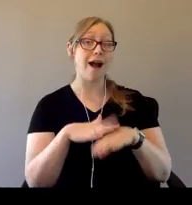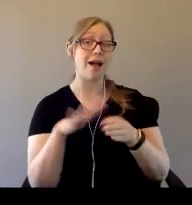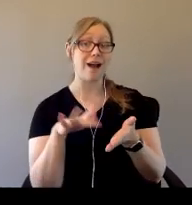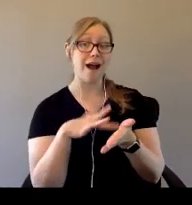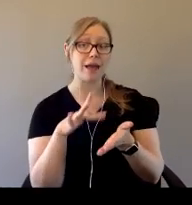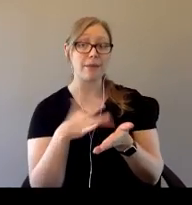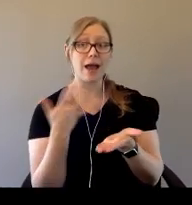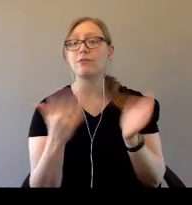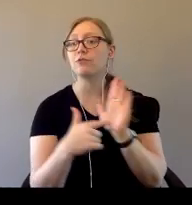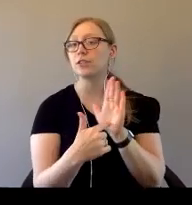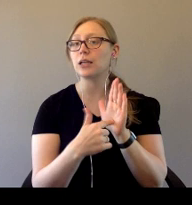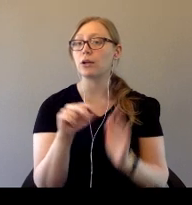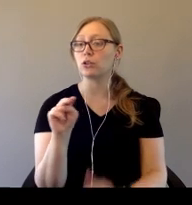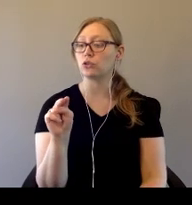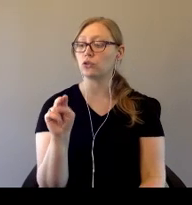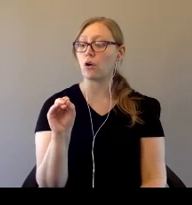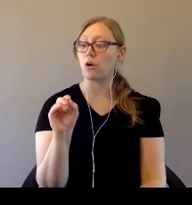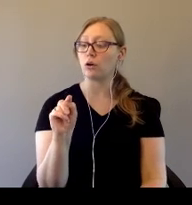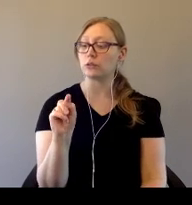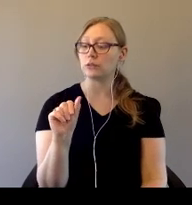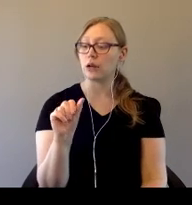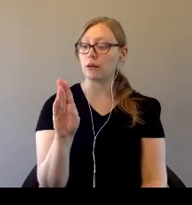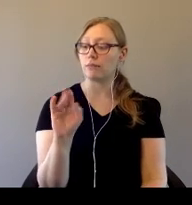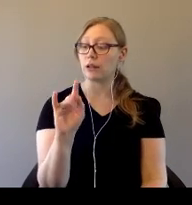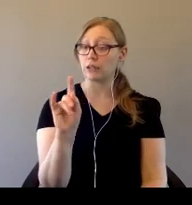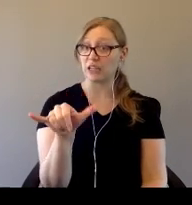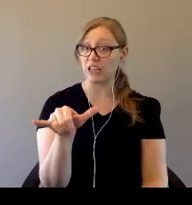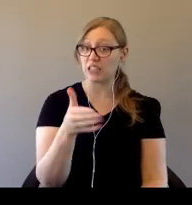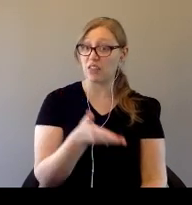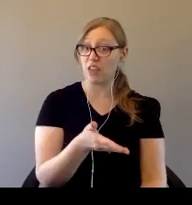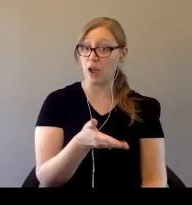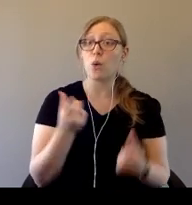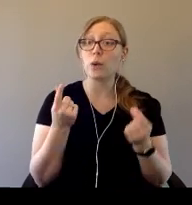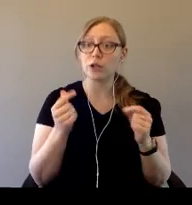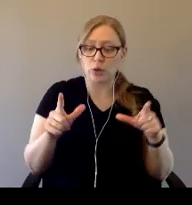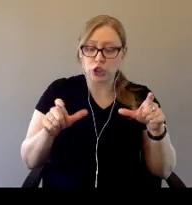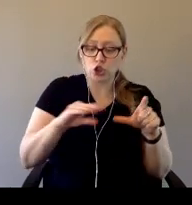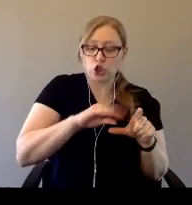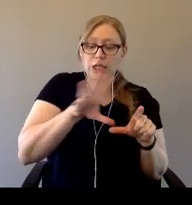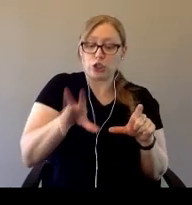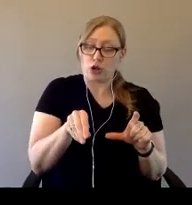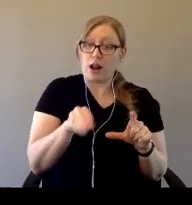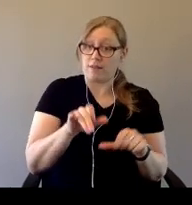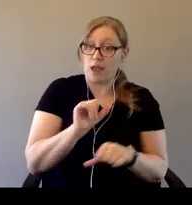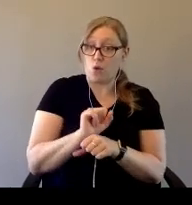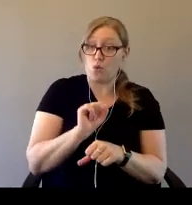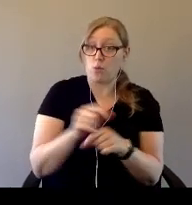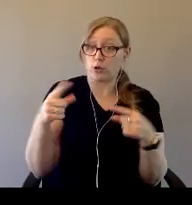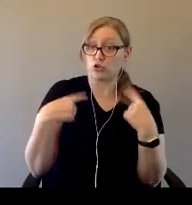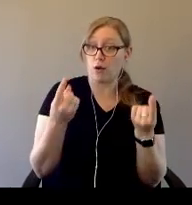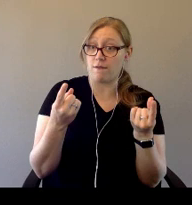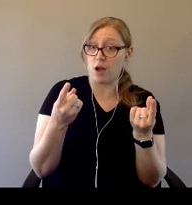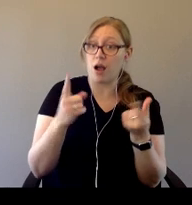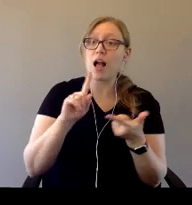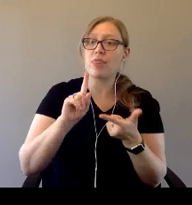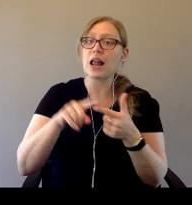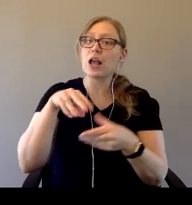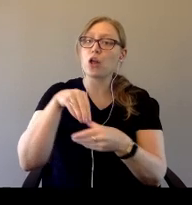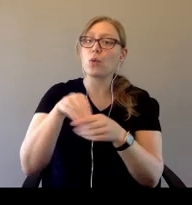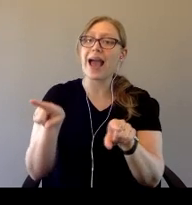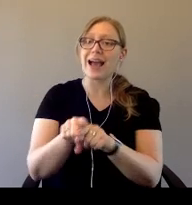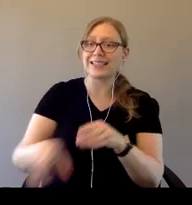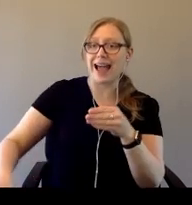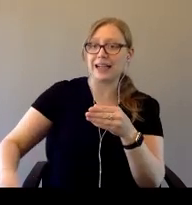say in the Notability app, take a screenshot of the work so far, and then you can include it as an attached files, this